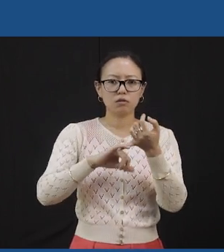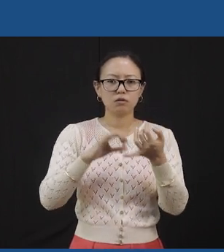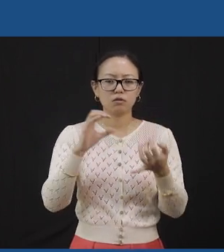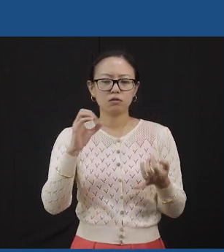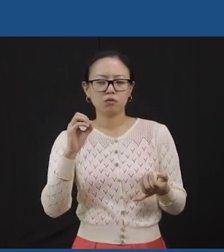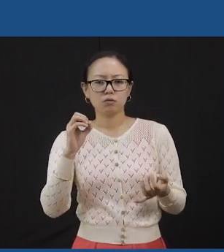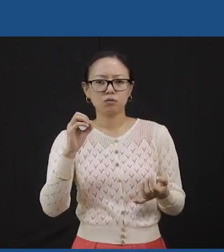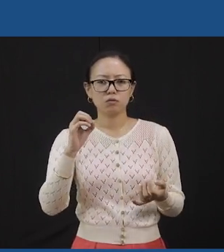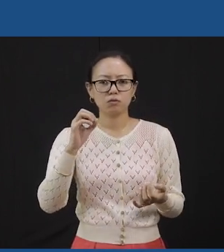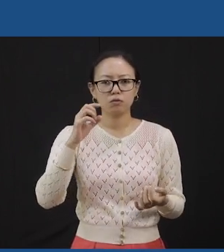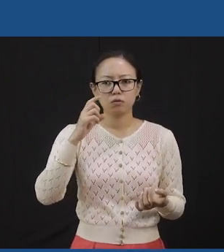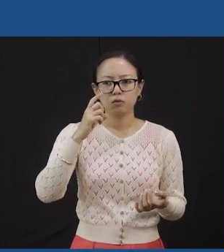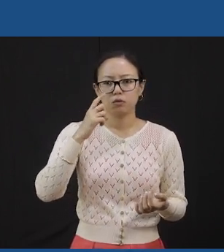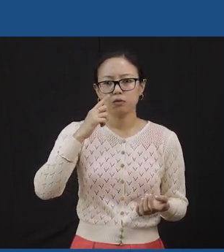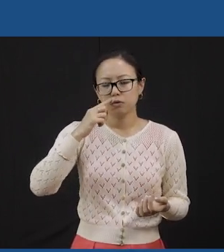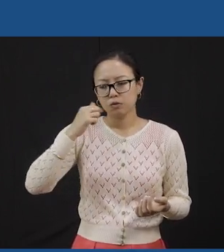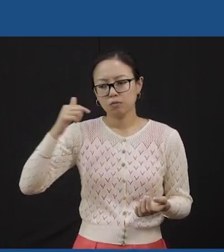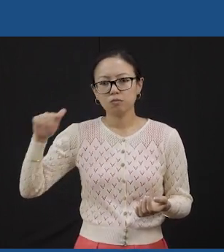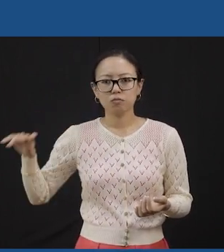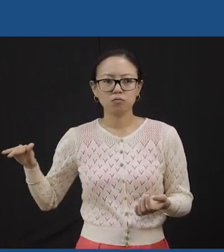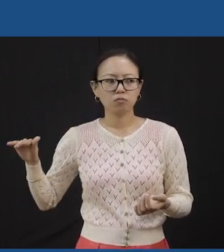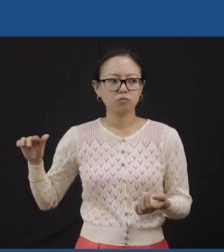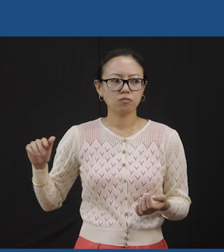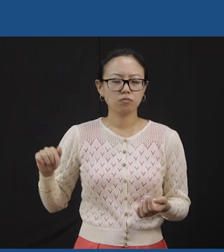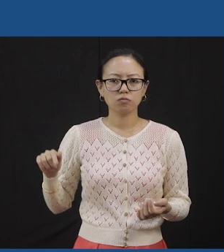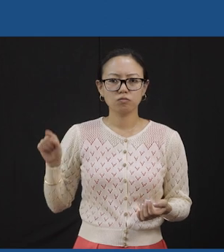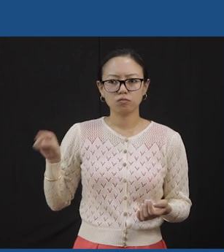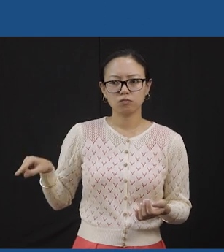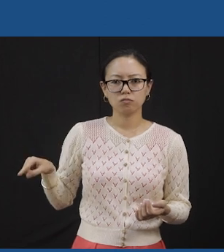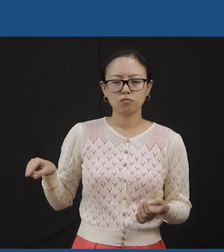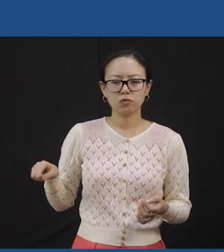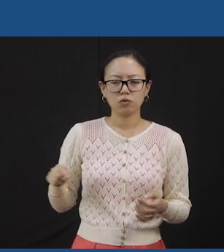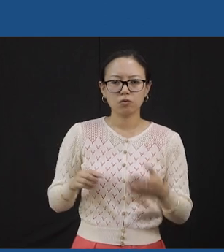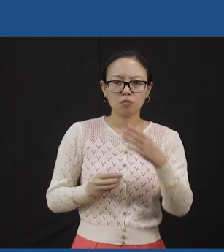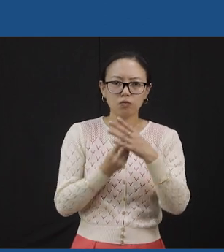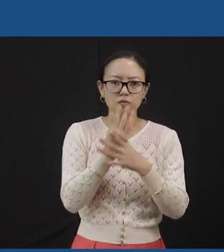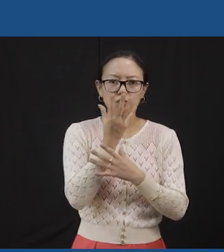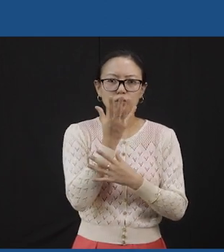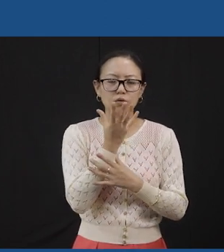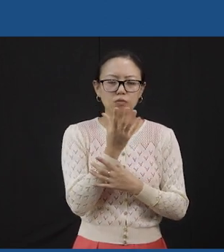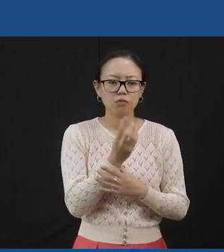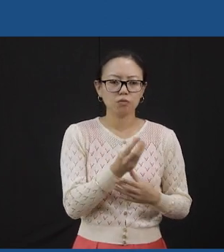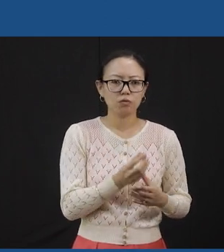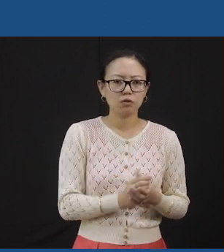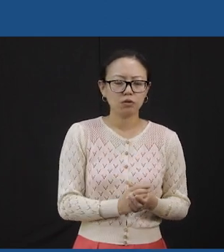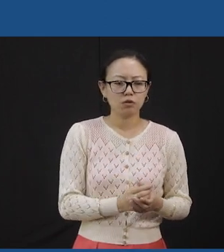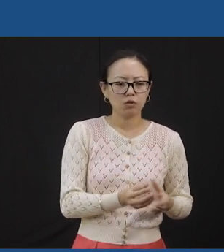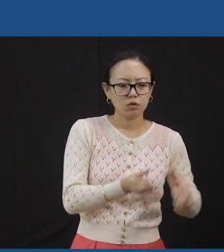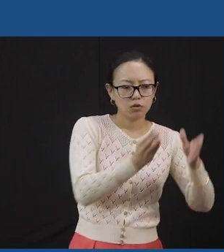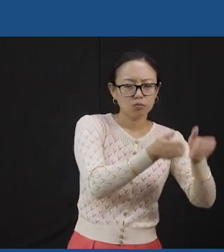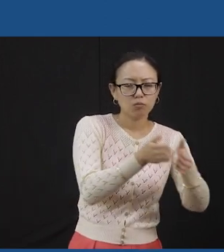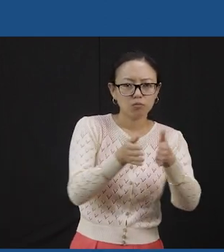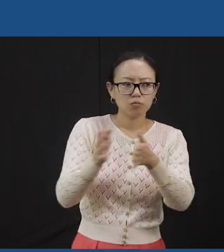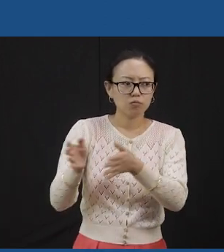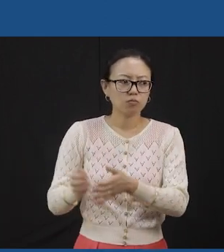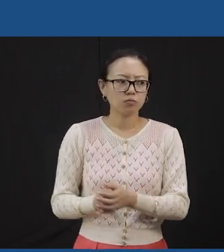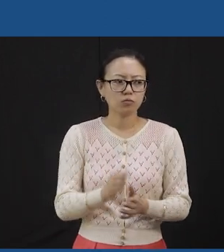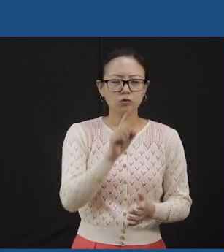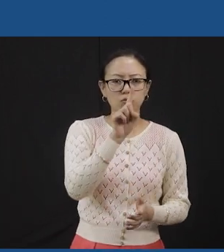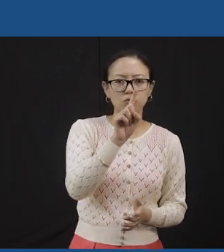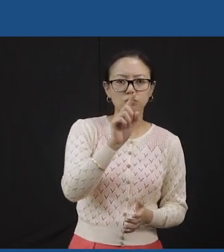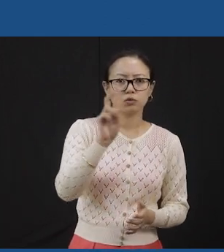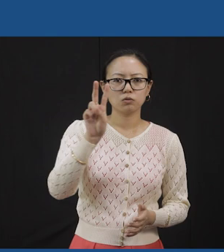saplings in his garden. And his brother Philip gave him 76 more white